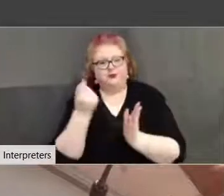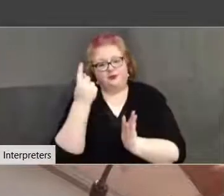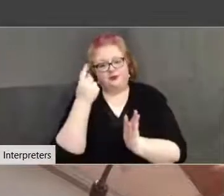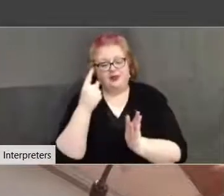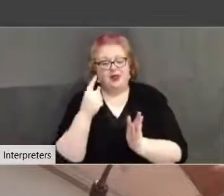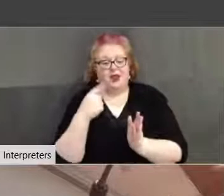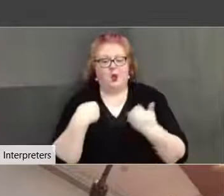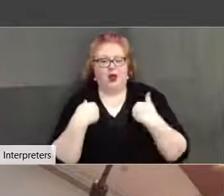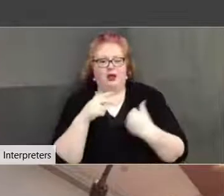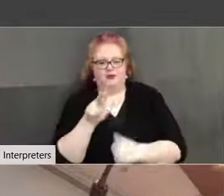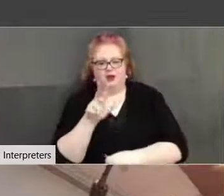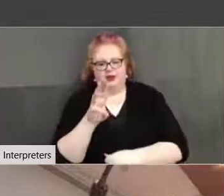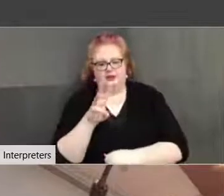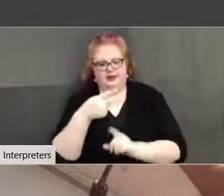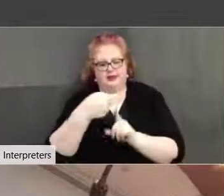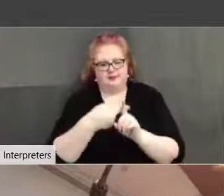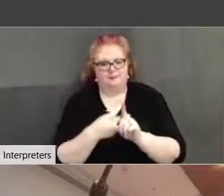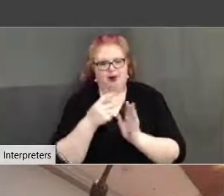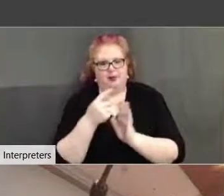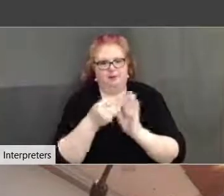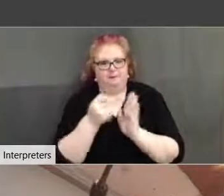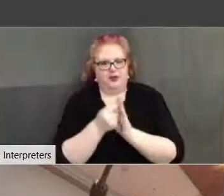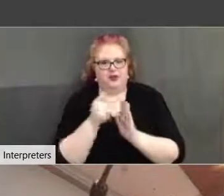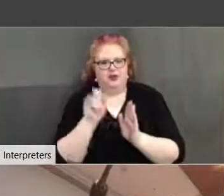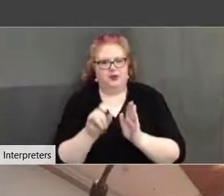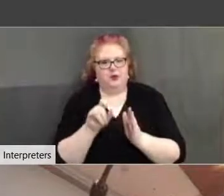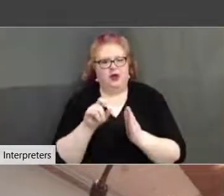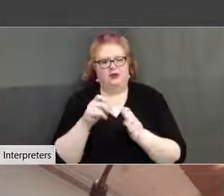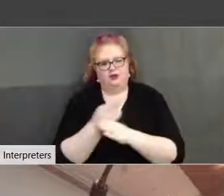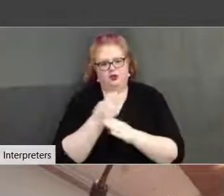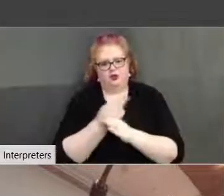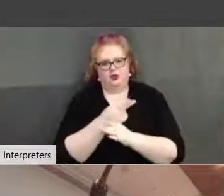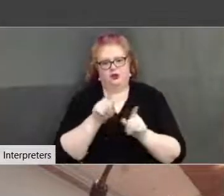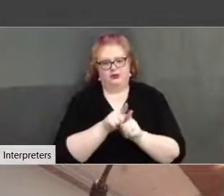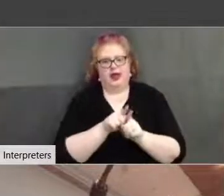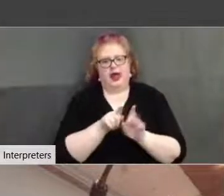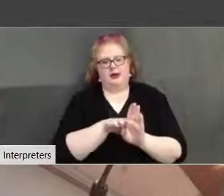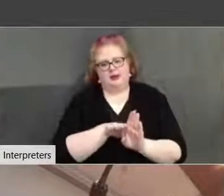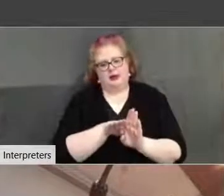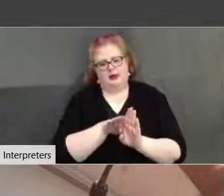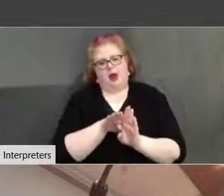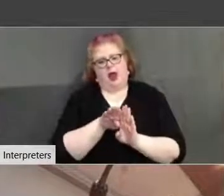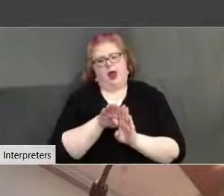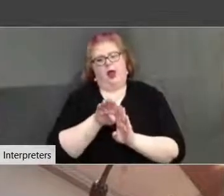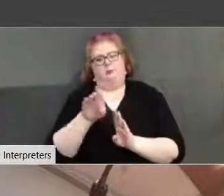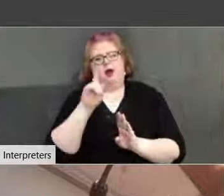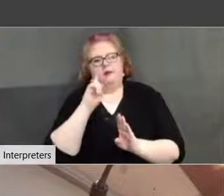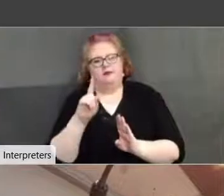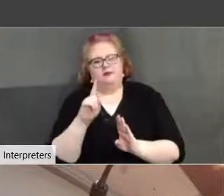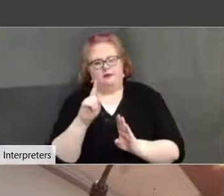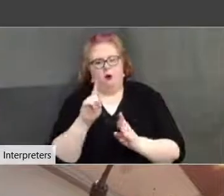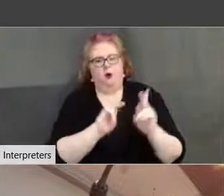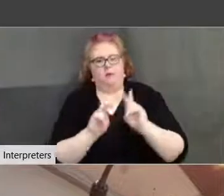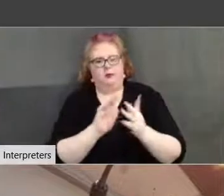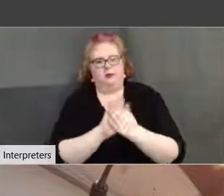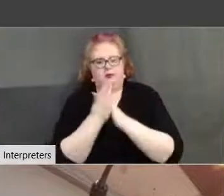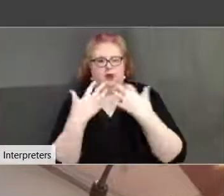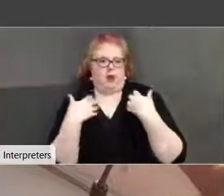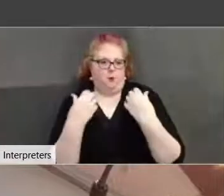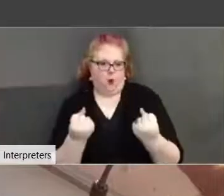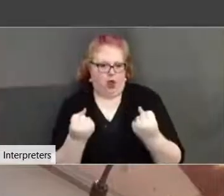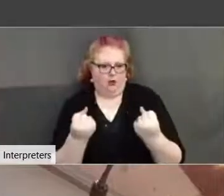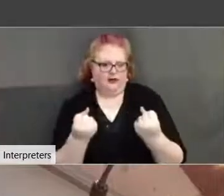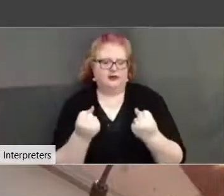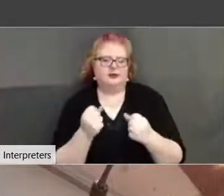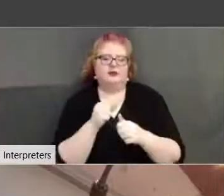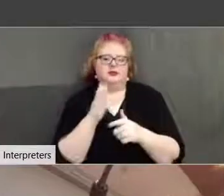well. So I think that is the plan that we would like to proceed. Clearly, this is a policy decision for the board. I think what you'll